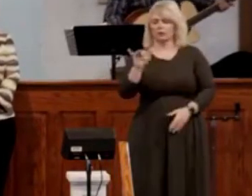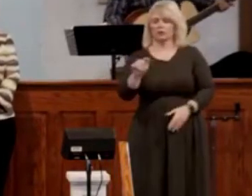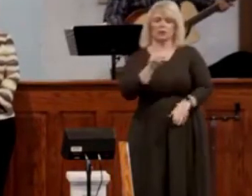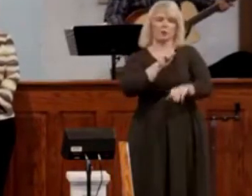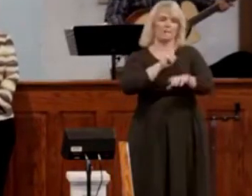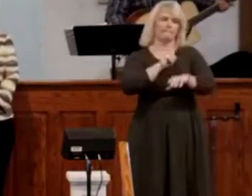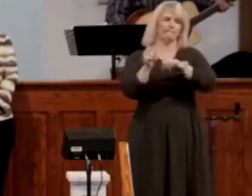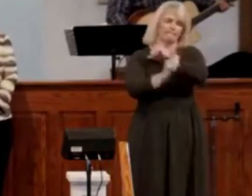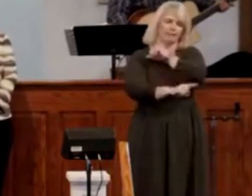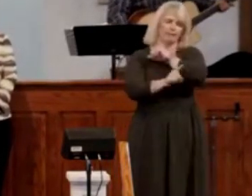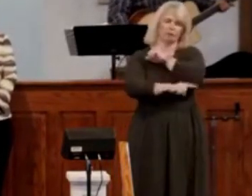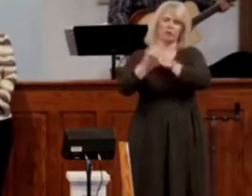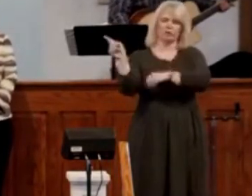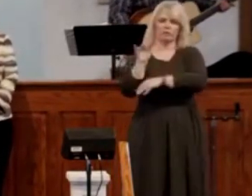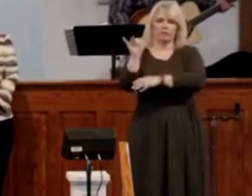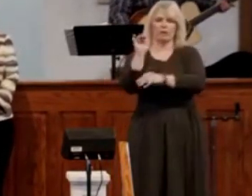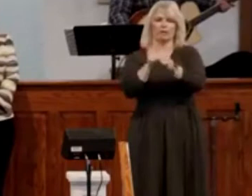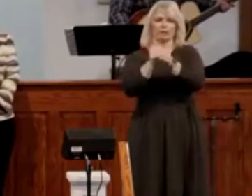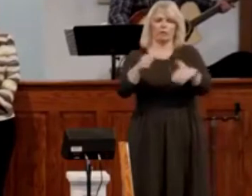forever without God.